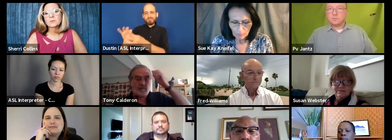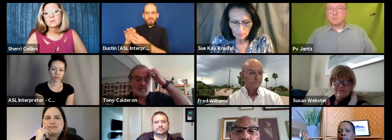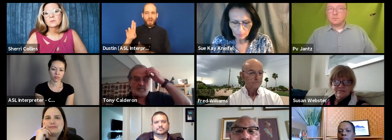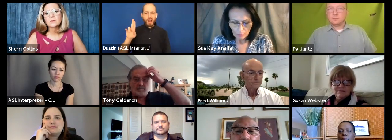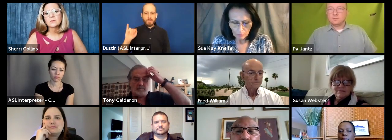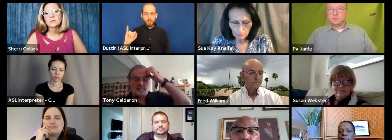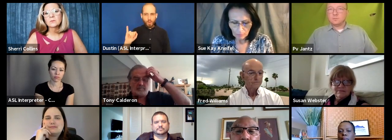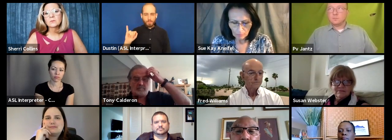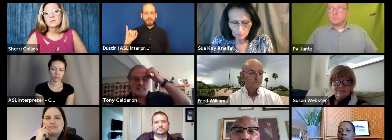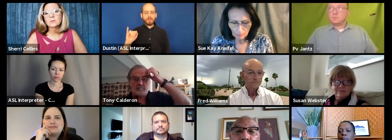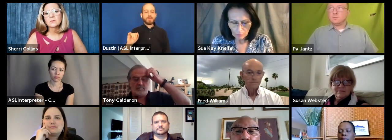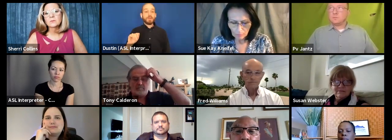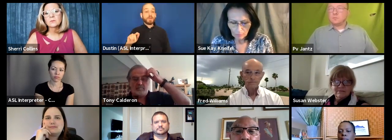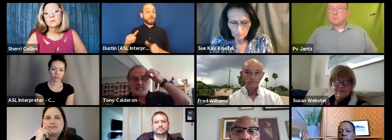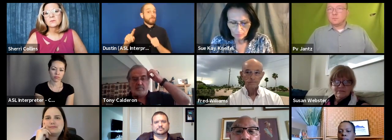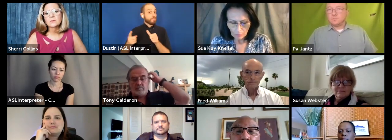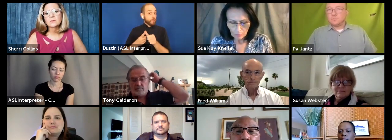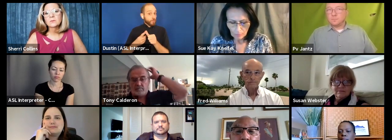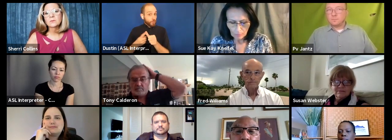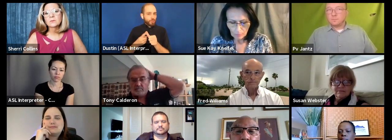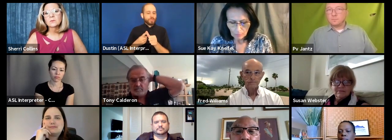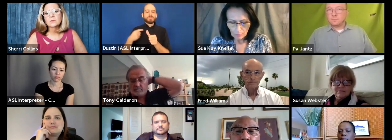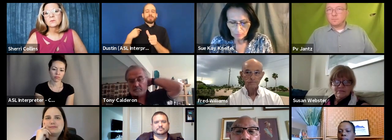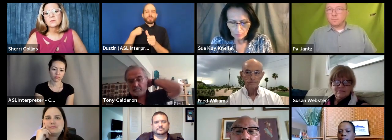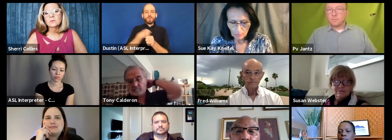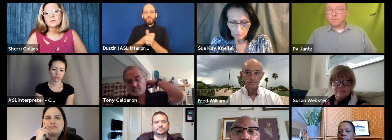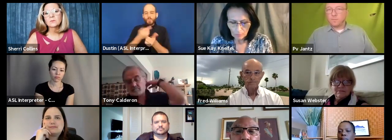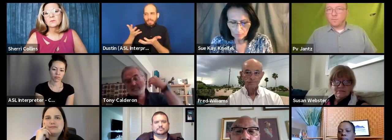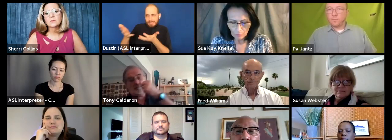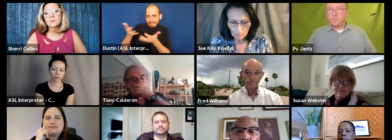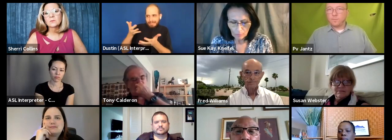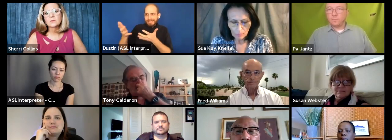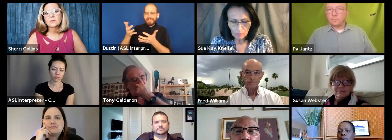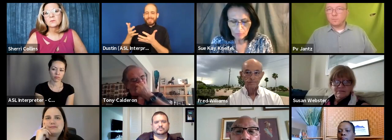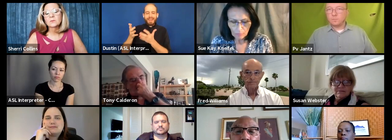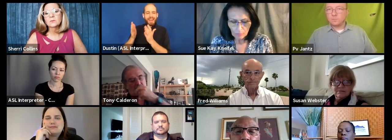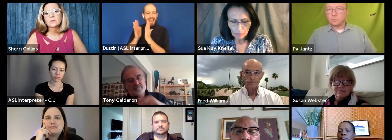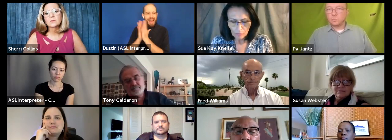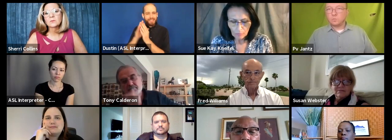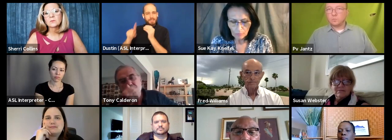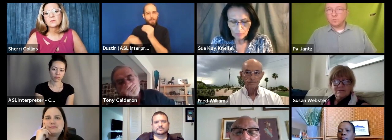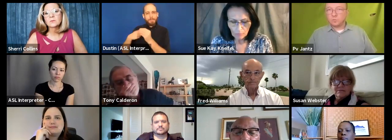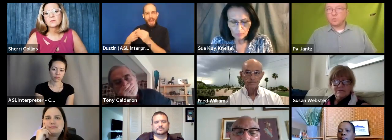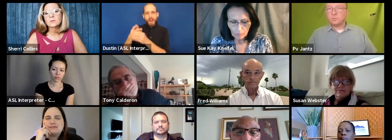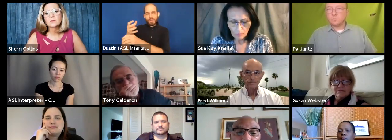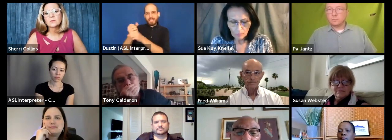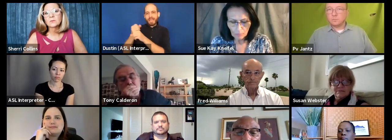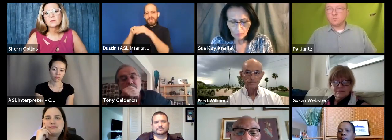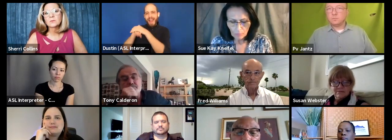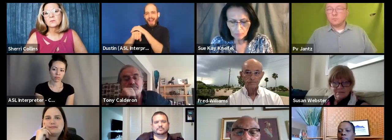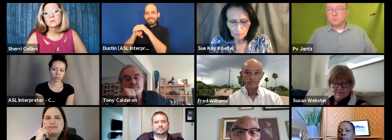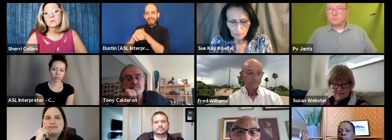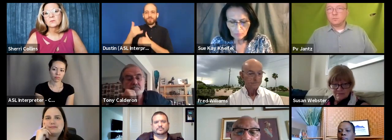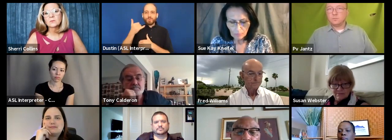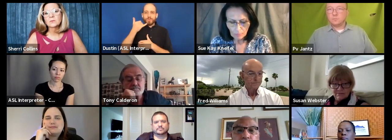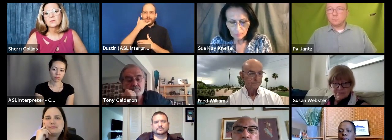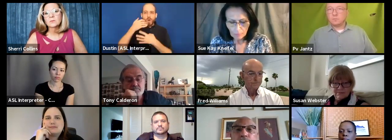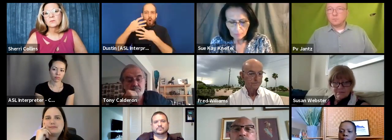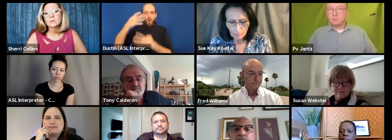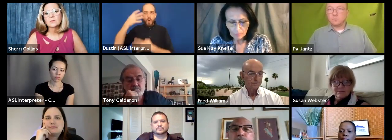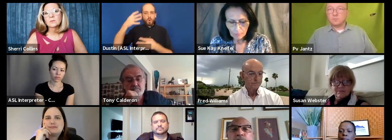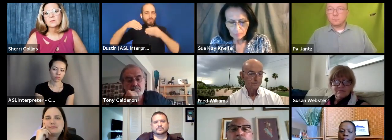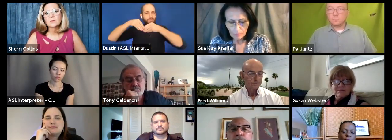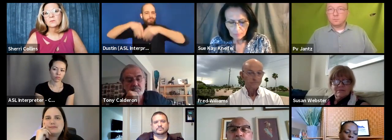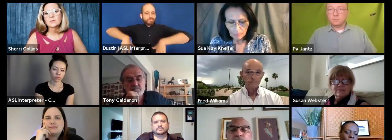been working with them is on getting access to the phone tree questions, so we can share that with our staff, our specialists, so they